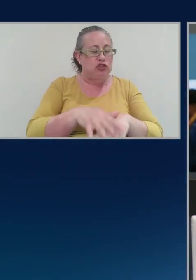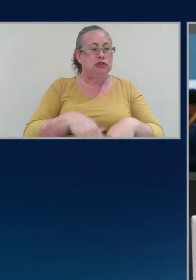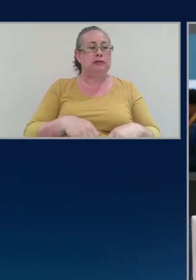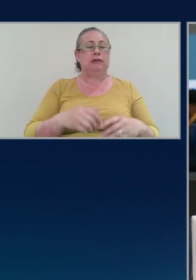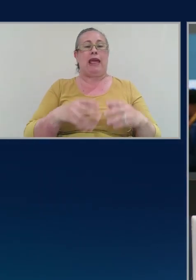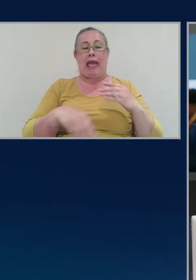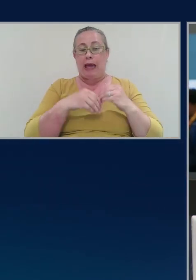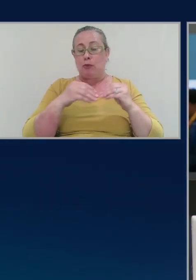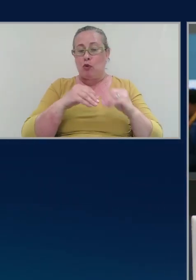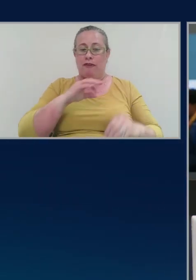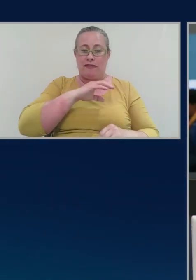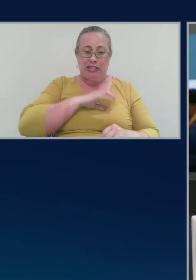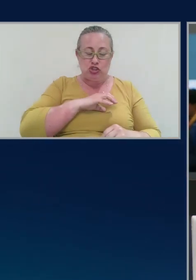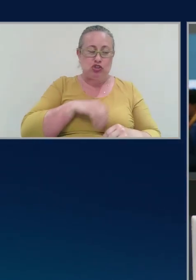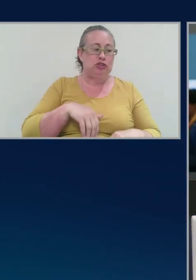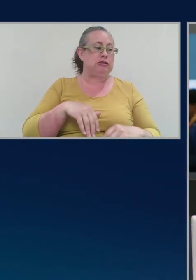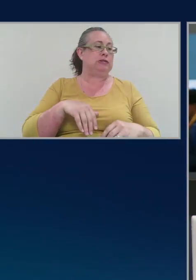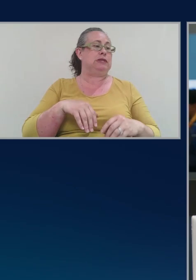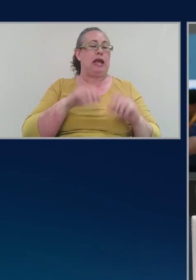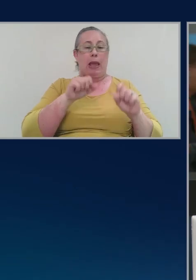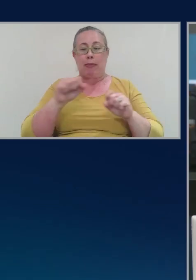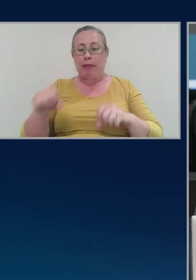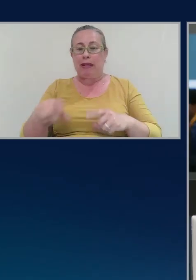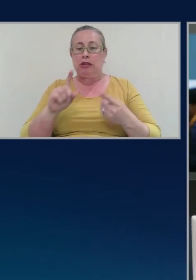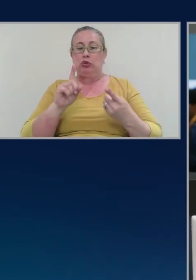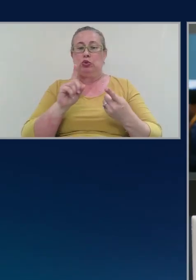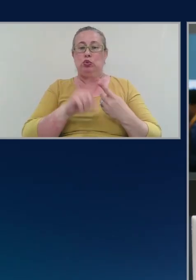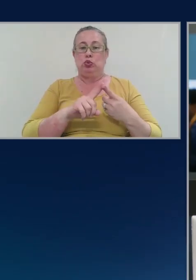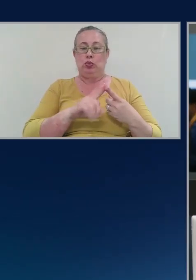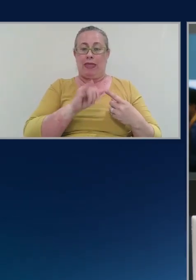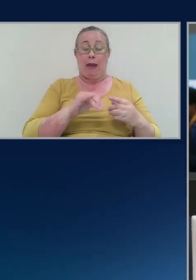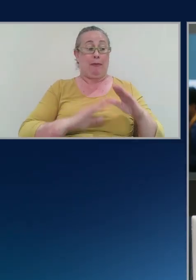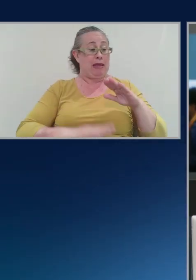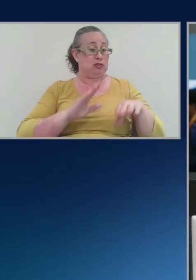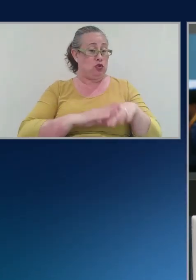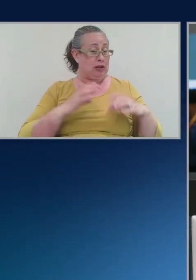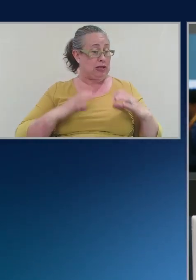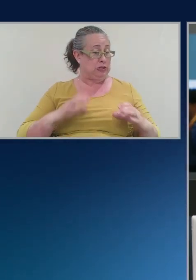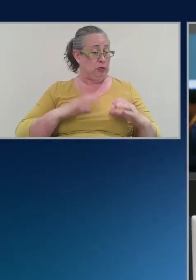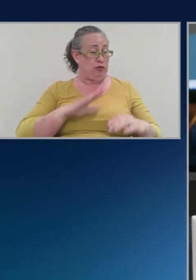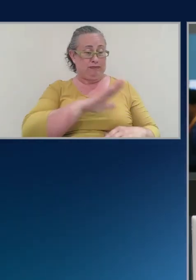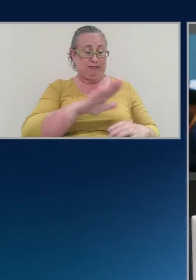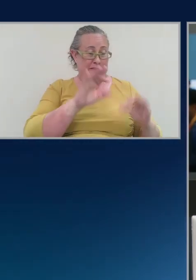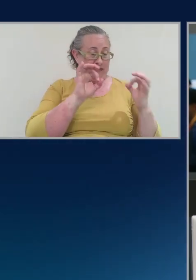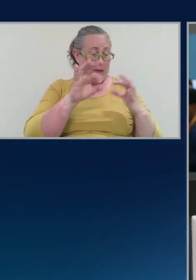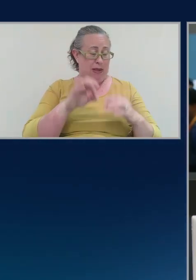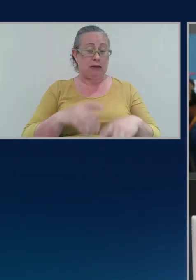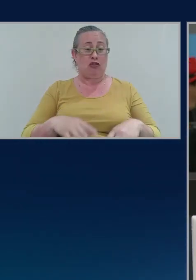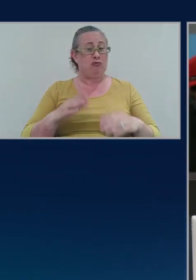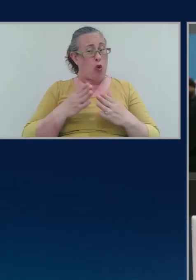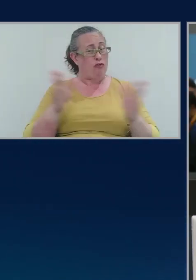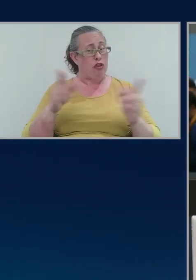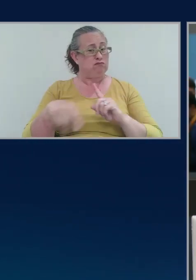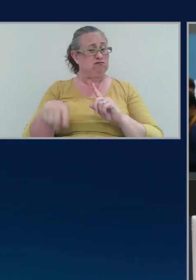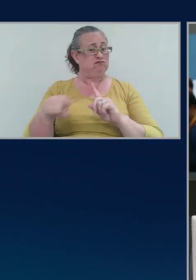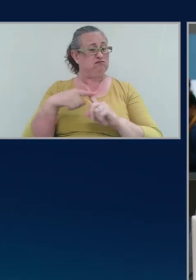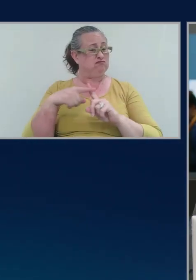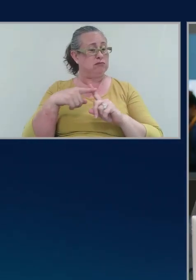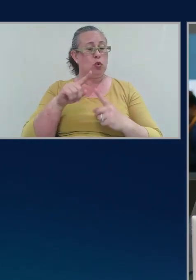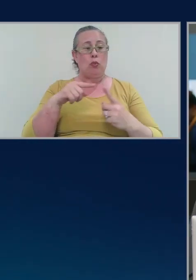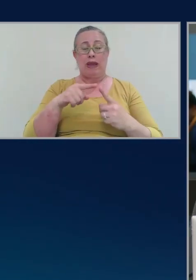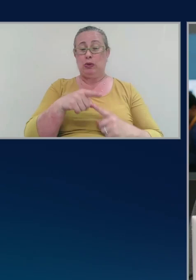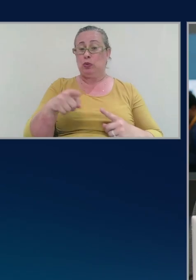and capabilities to that initial thing based on customer feedback. Overall, it's positive, and when you really think about